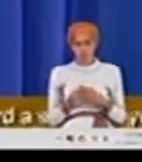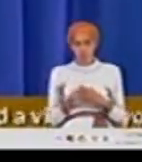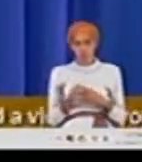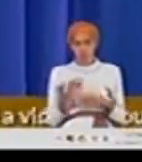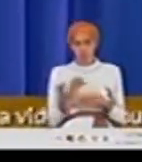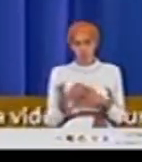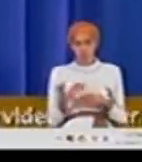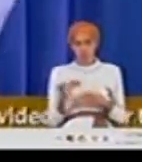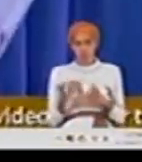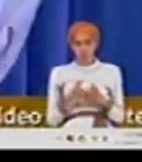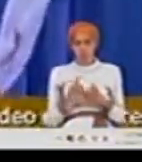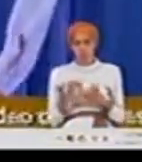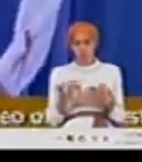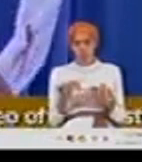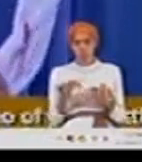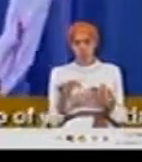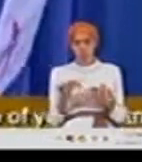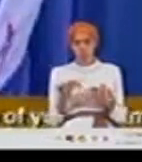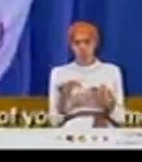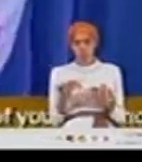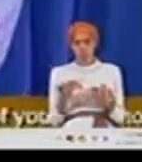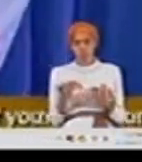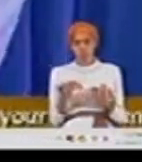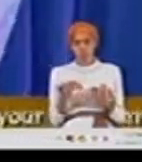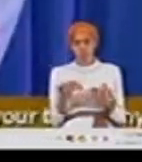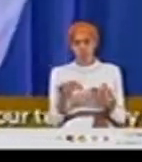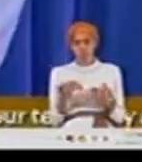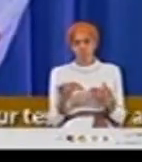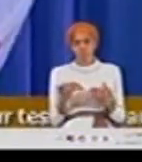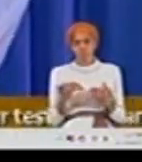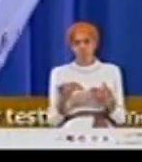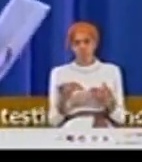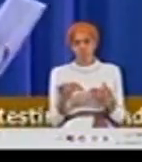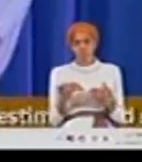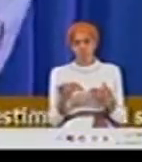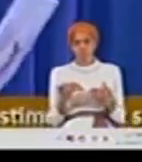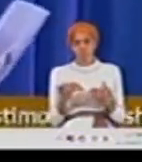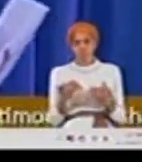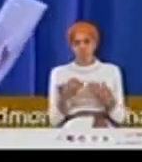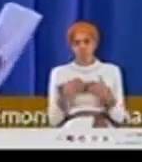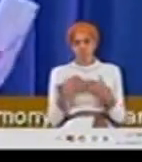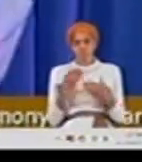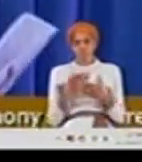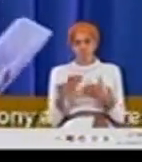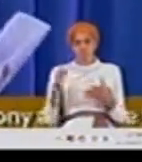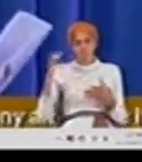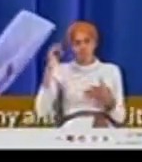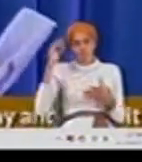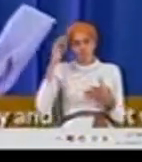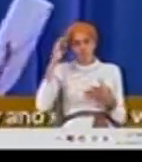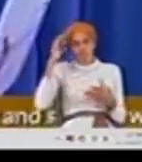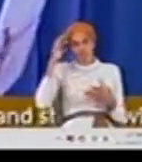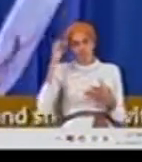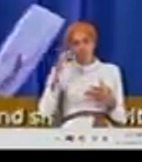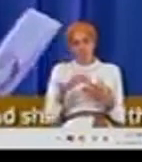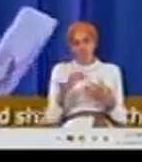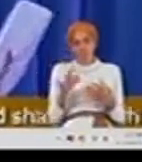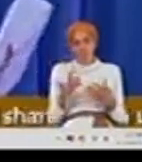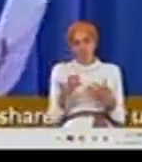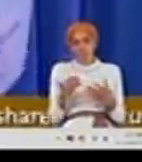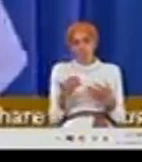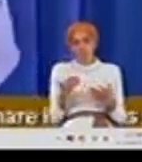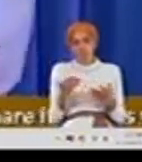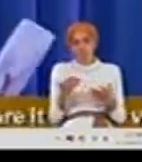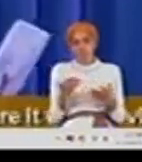I started laugh in the class every day alone and one my class were confused looking at me and thinking that I'm a mad person they were asking me young man are you okay I don't know what to answer them